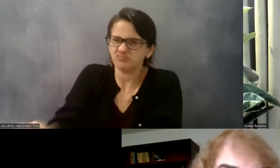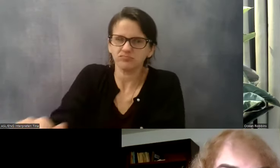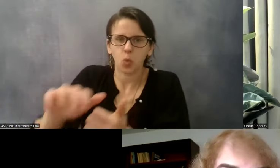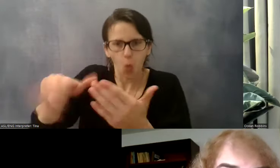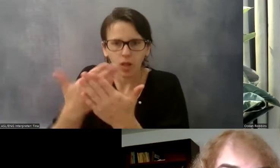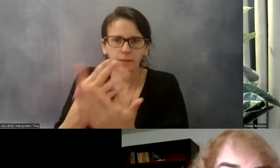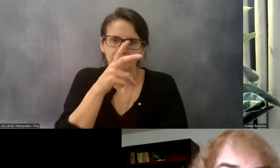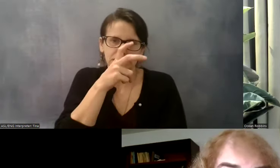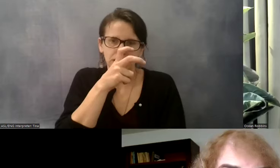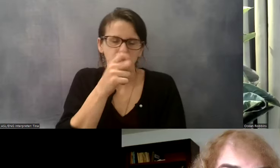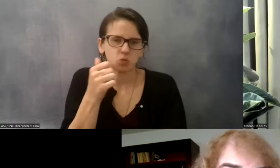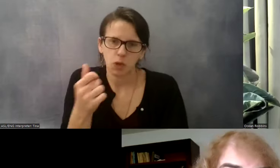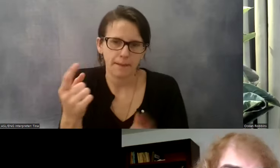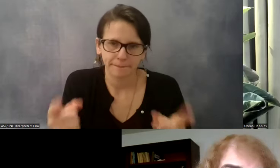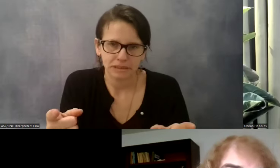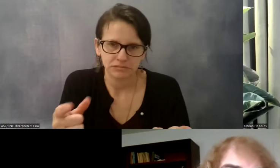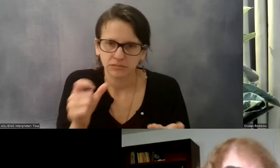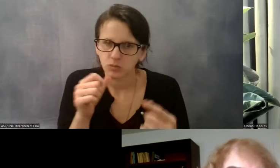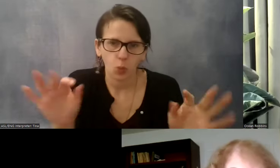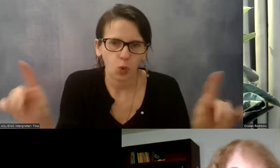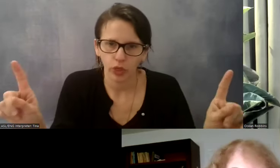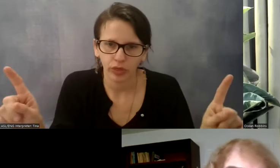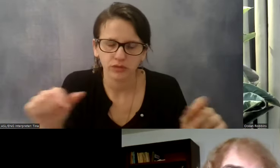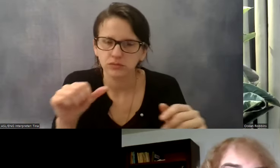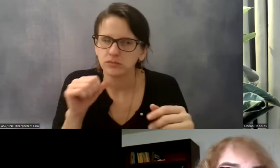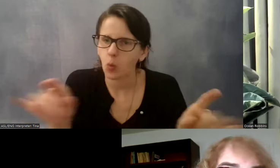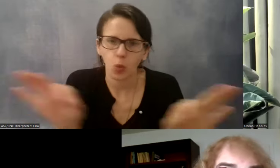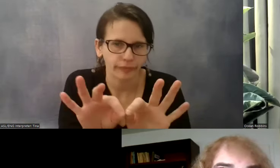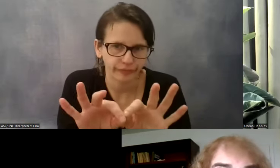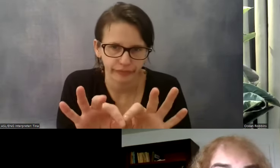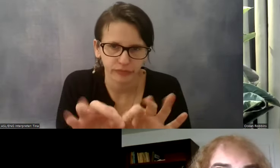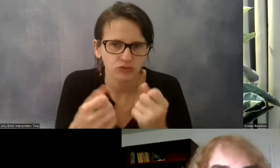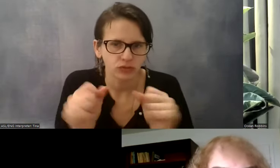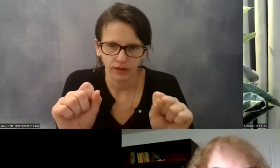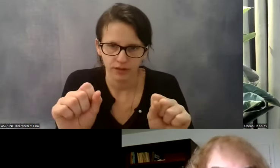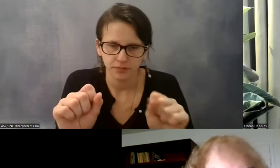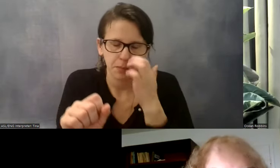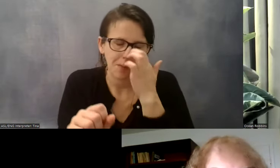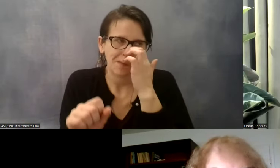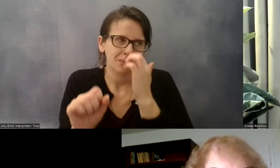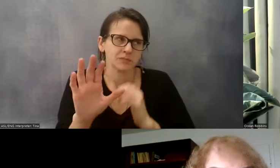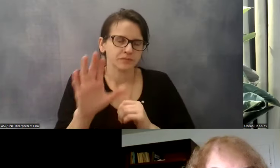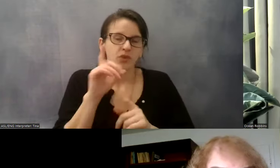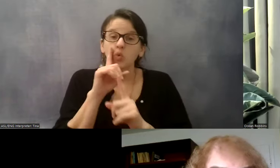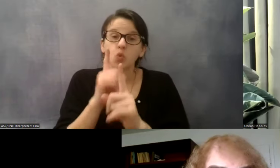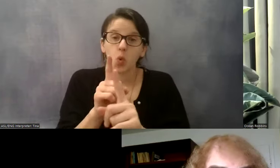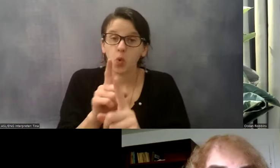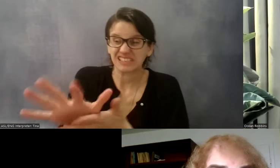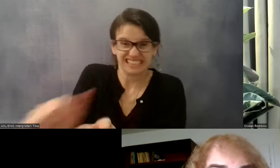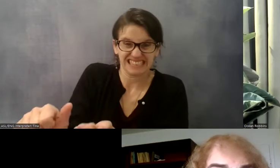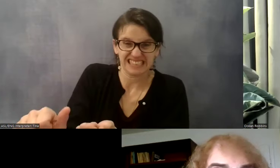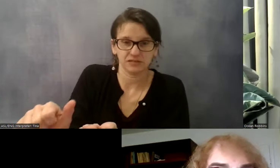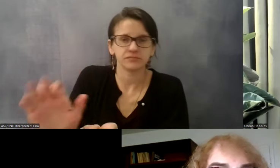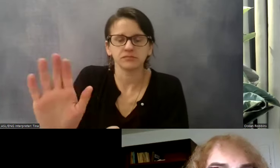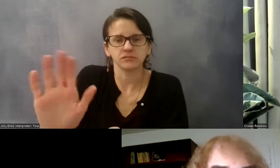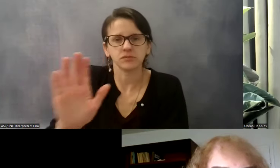succeed. It's not worth the effort. But what we can do is try to affect a balance in the pest